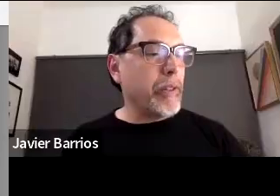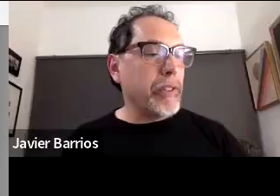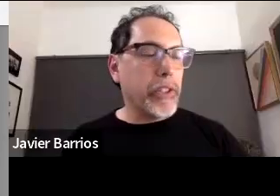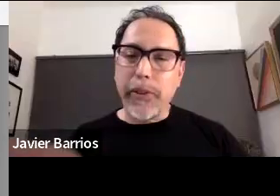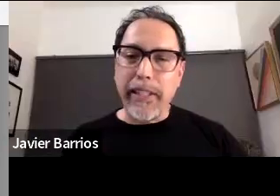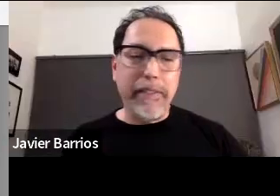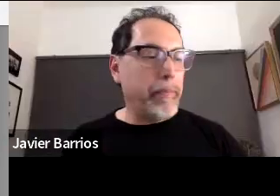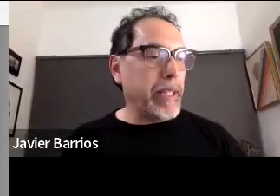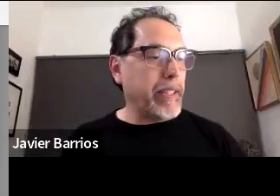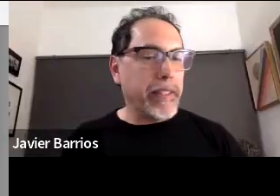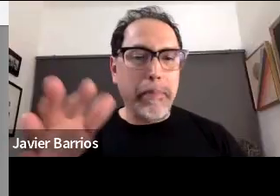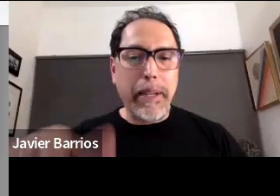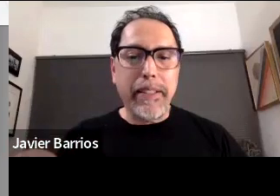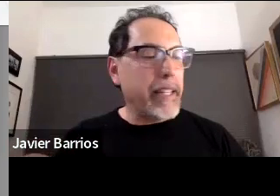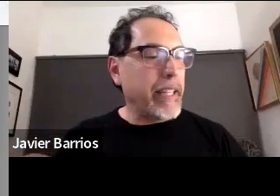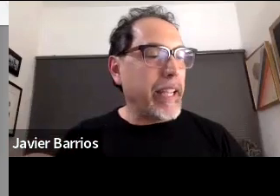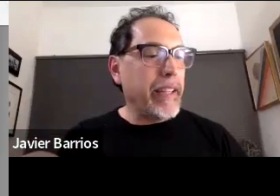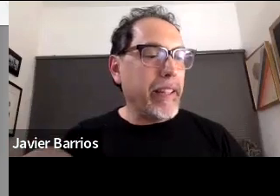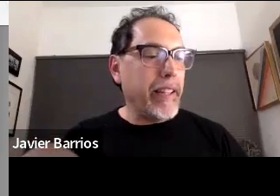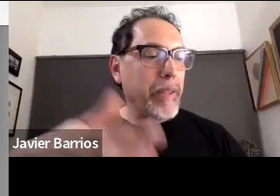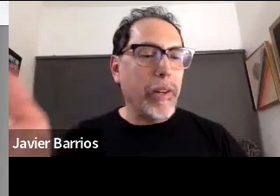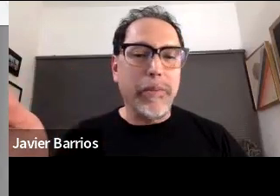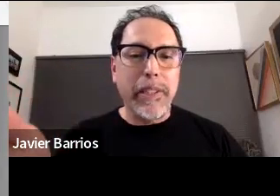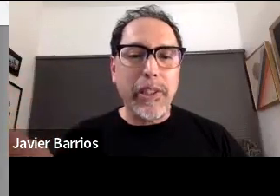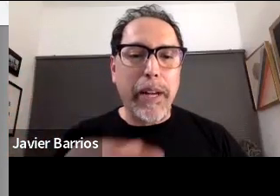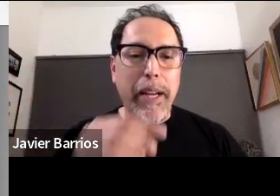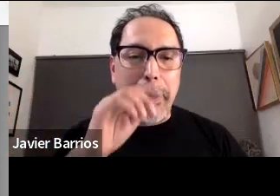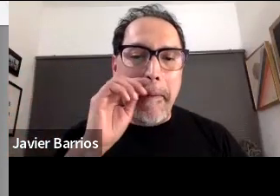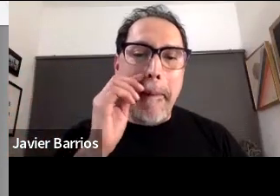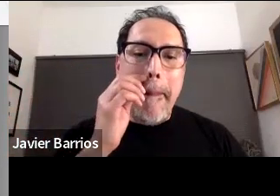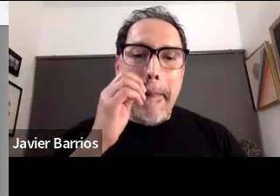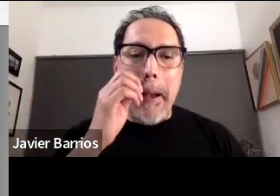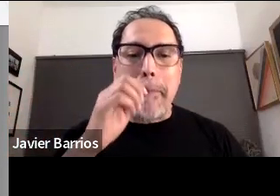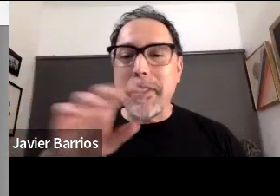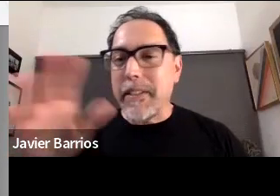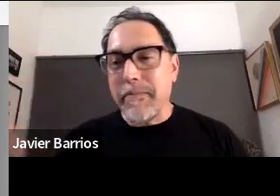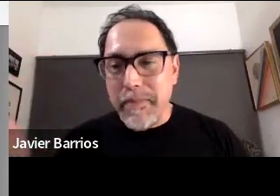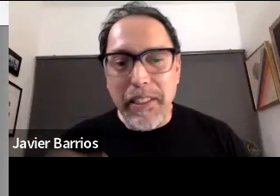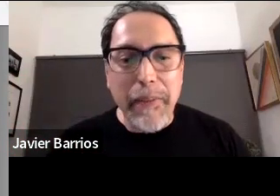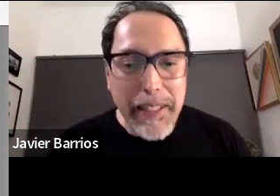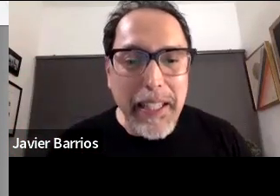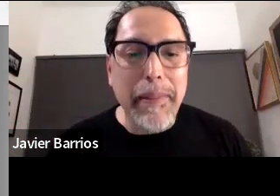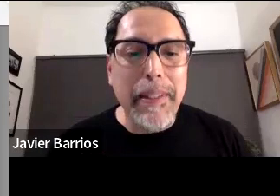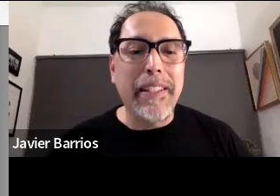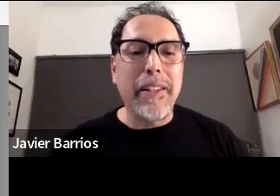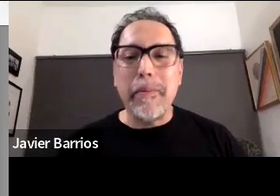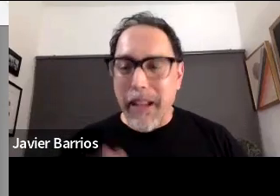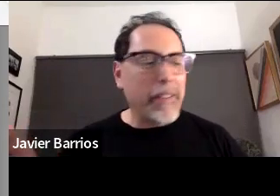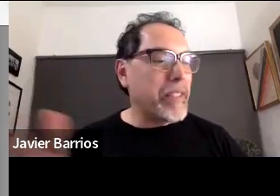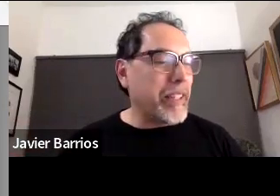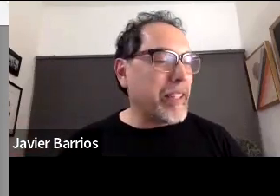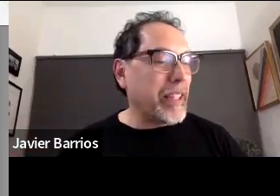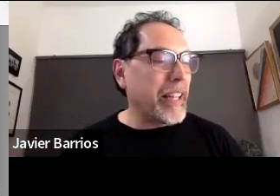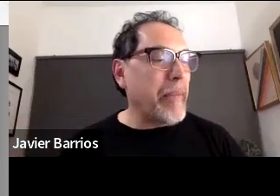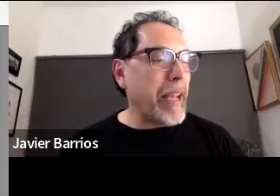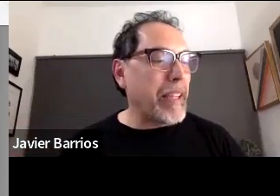of that, of course, is short-lived, because on page 98, this crane comes and summons him, and now